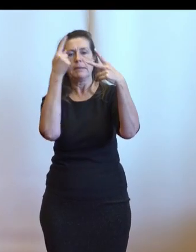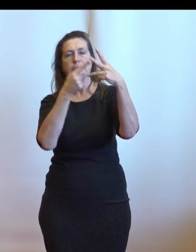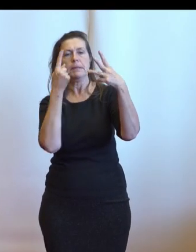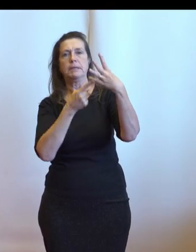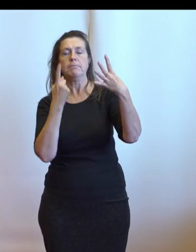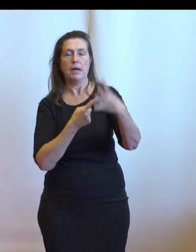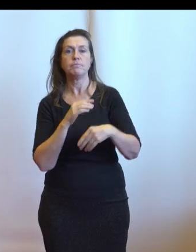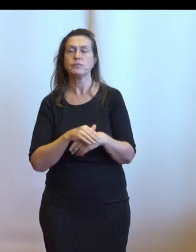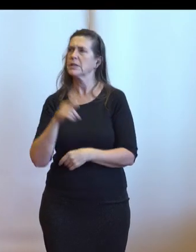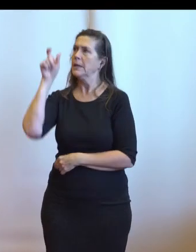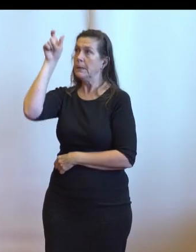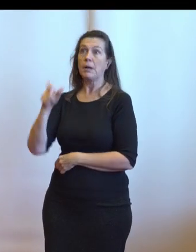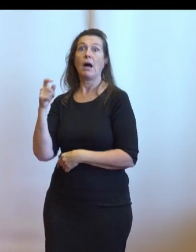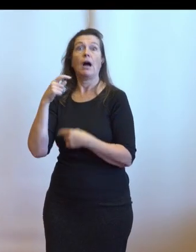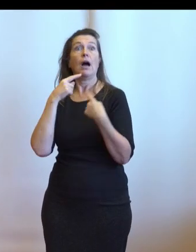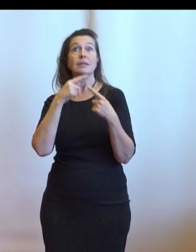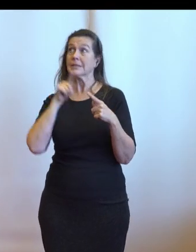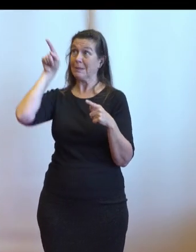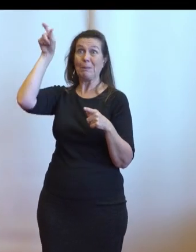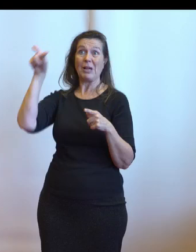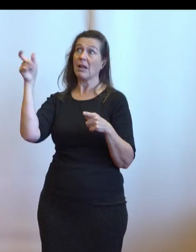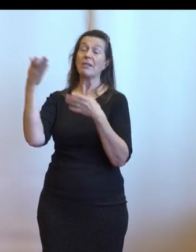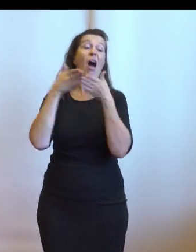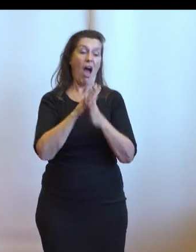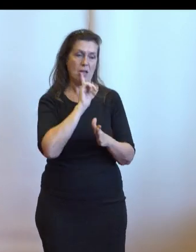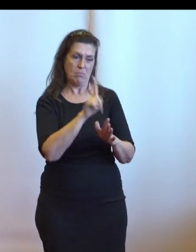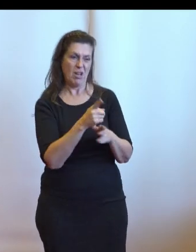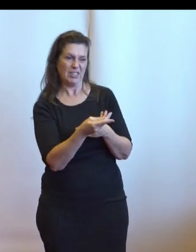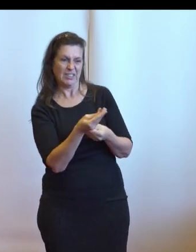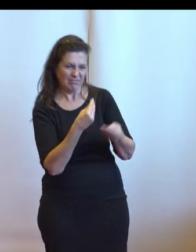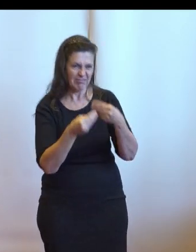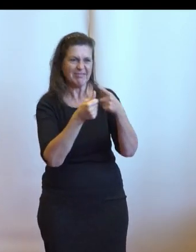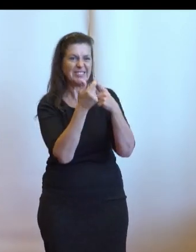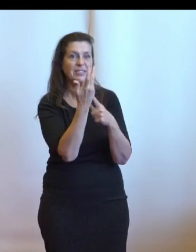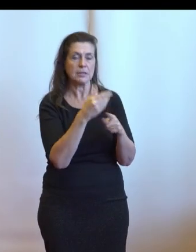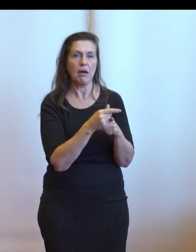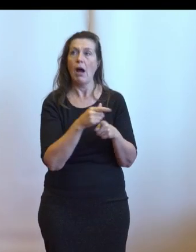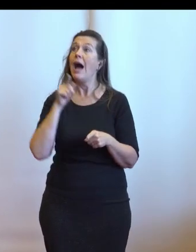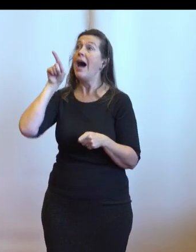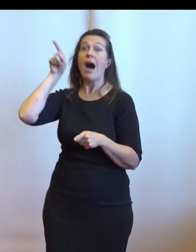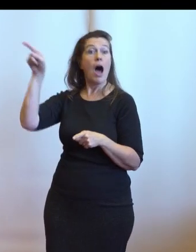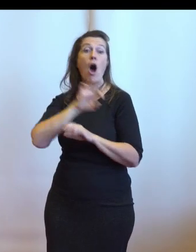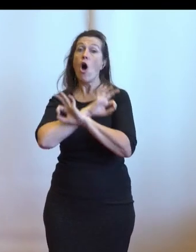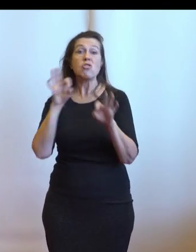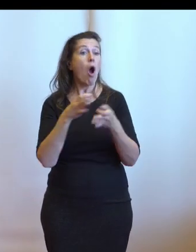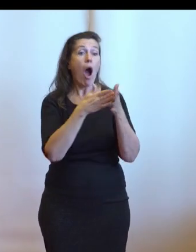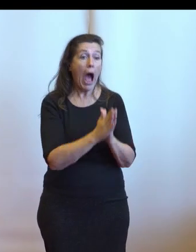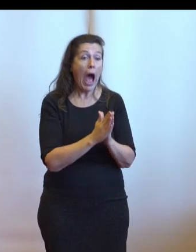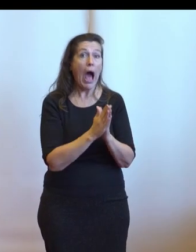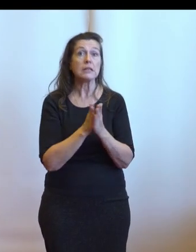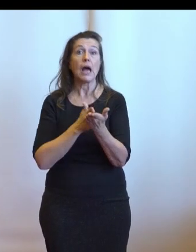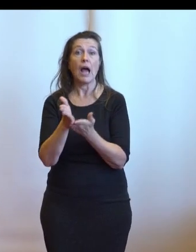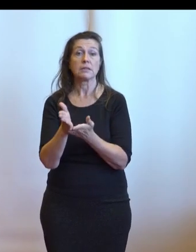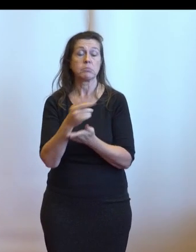person asking them to deliver that hasn't thought about accessibility and doesn't demand accessibility, then it won't happen. And so there needs